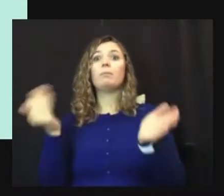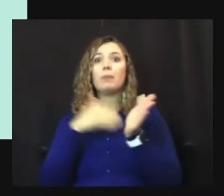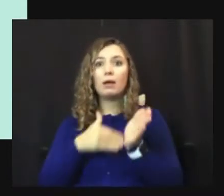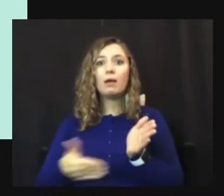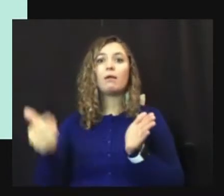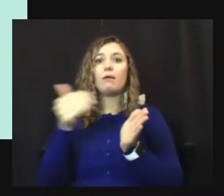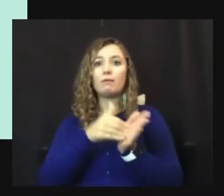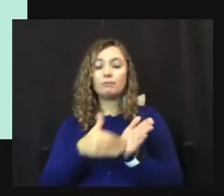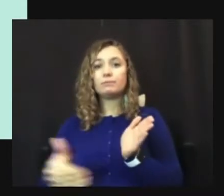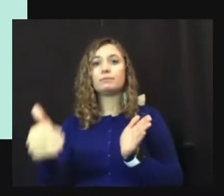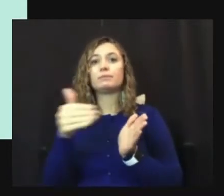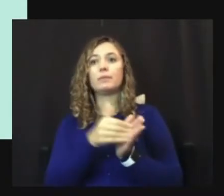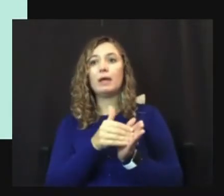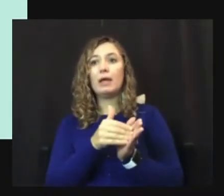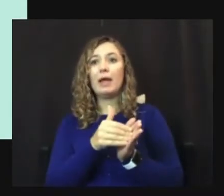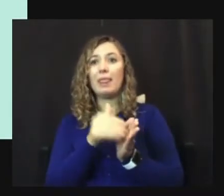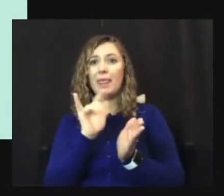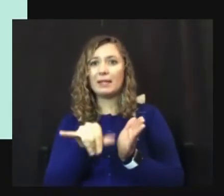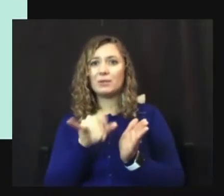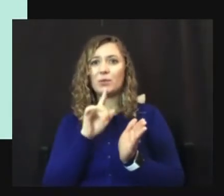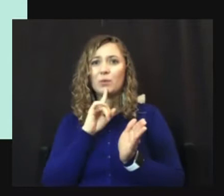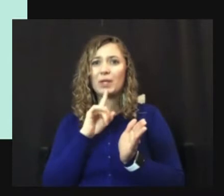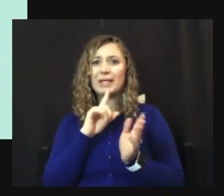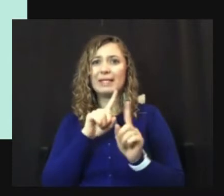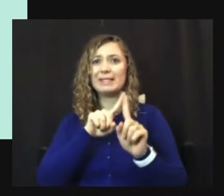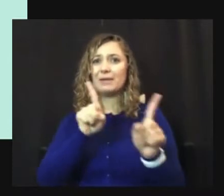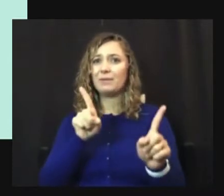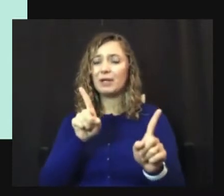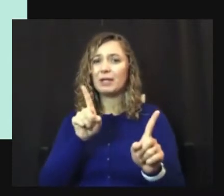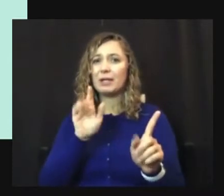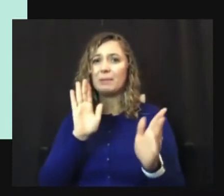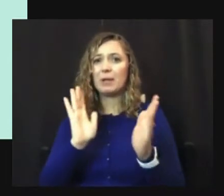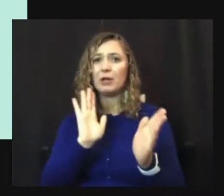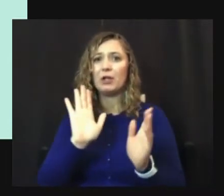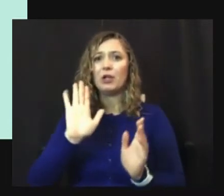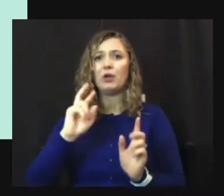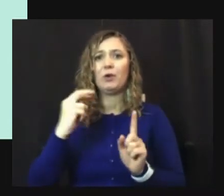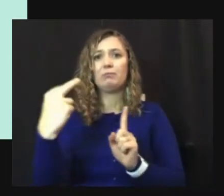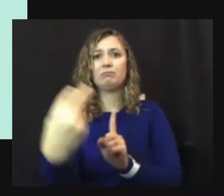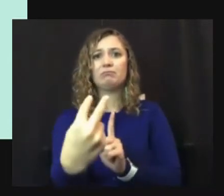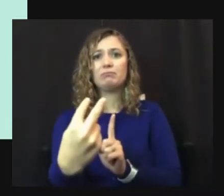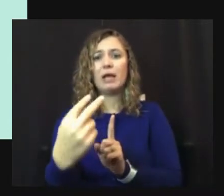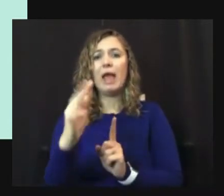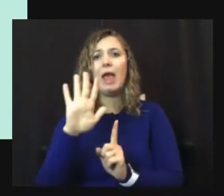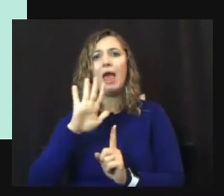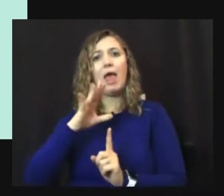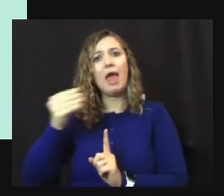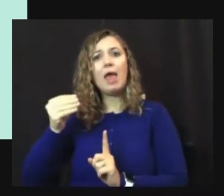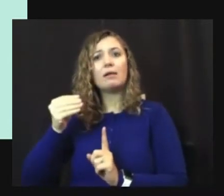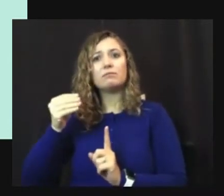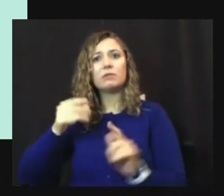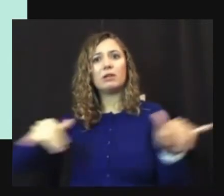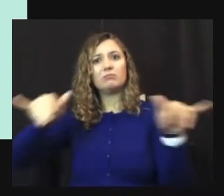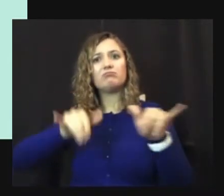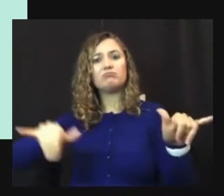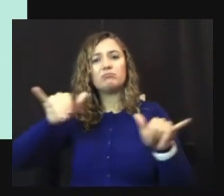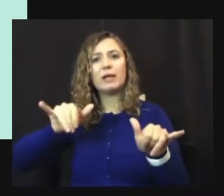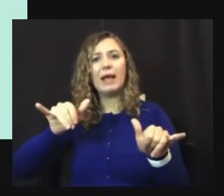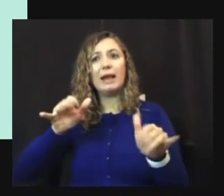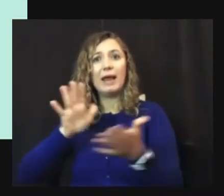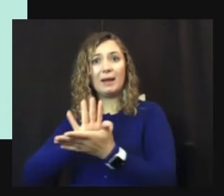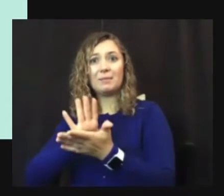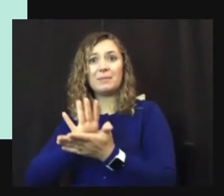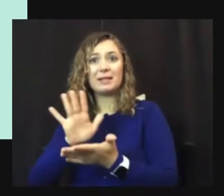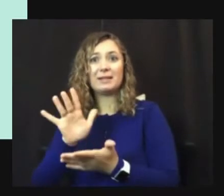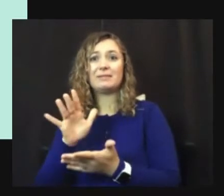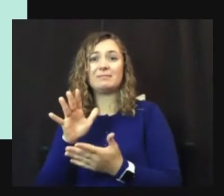very different from what you see in the mainstream and what you're getting in academic settings.